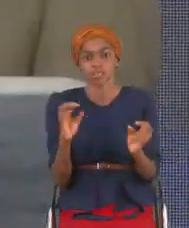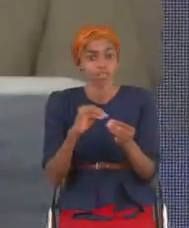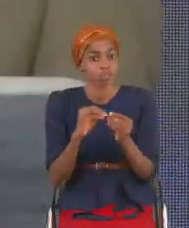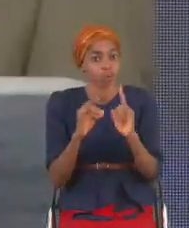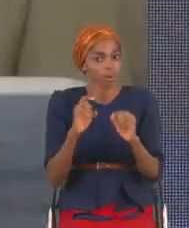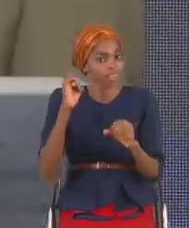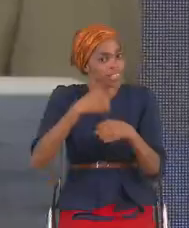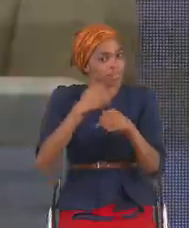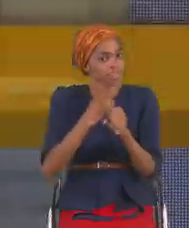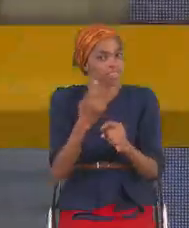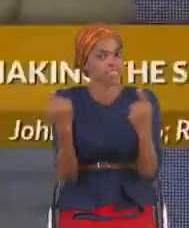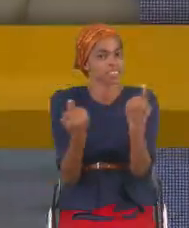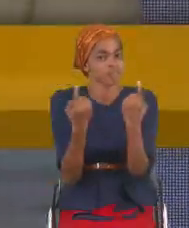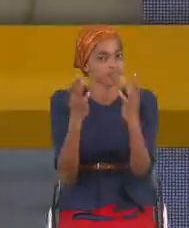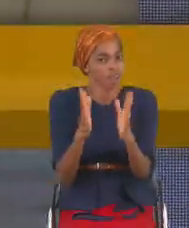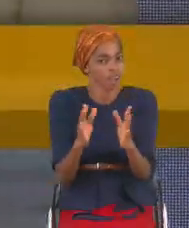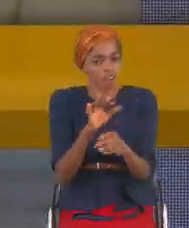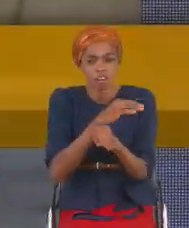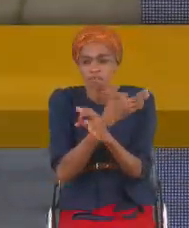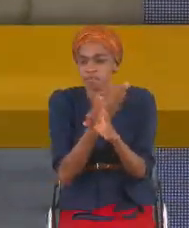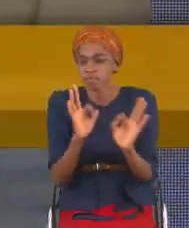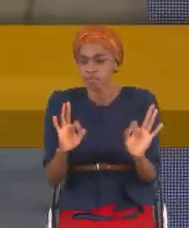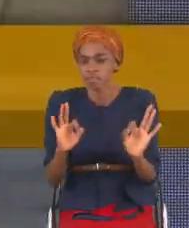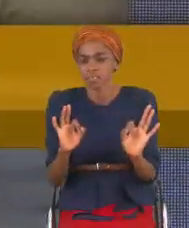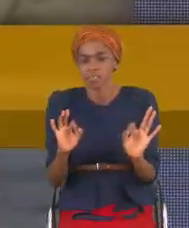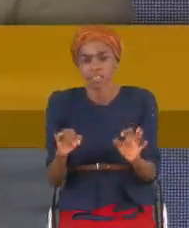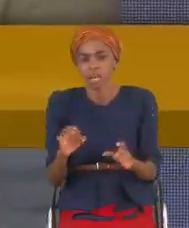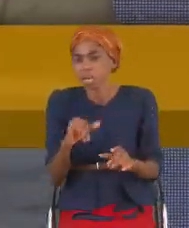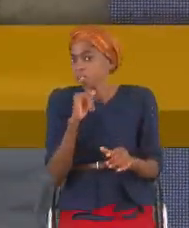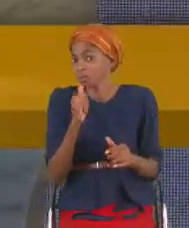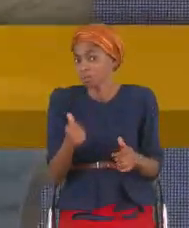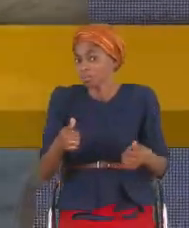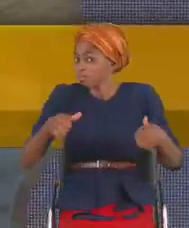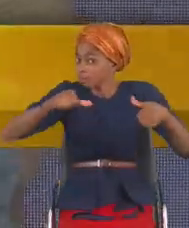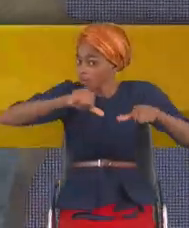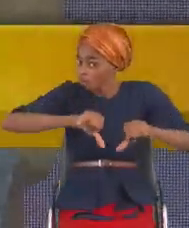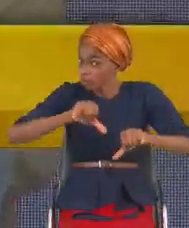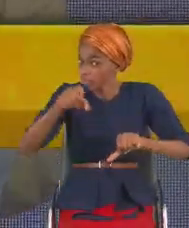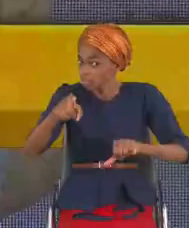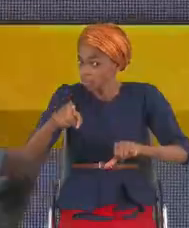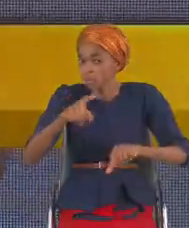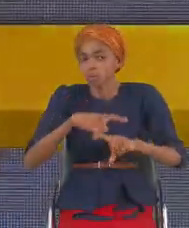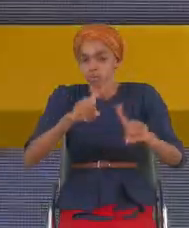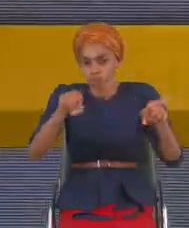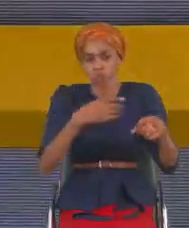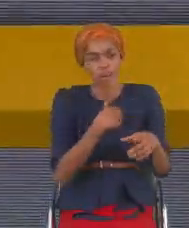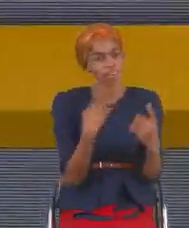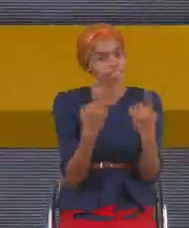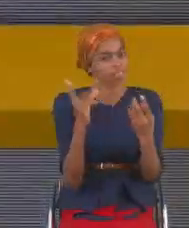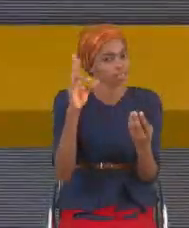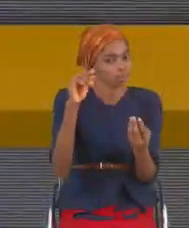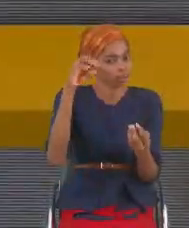sinful free neither do i condemn you but go and see no more thou